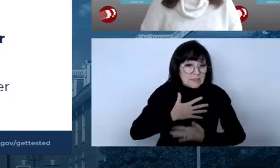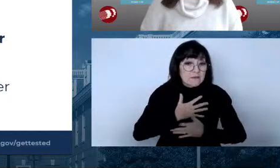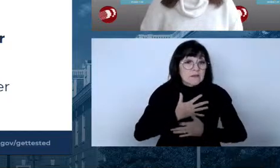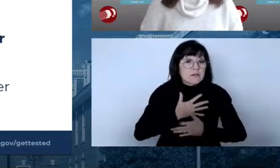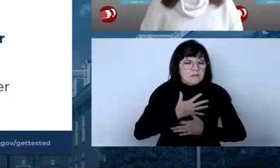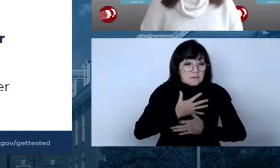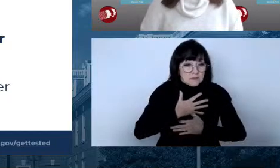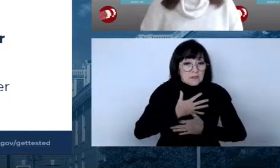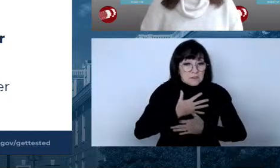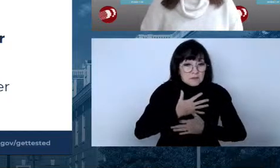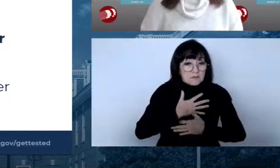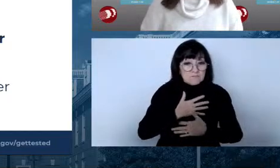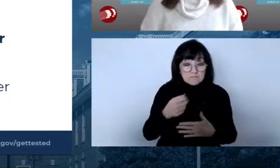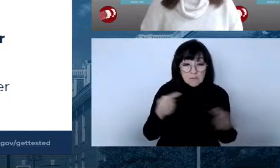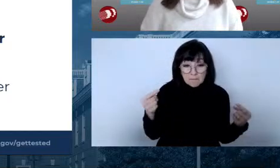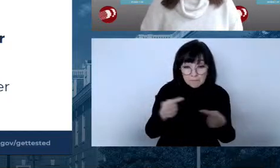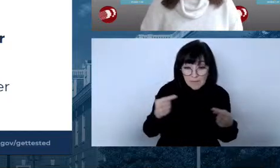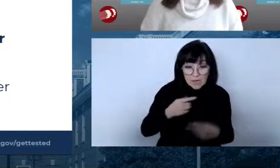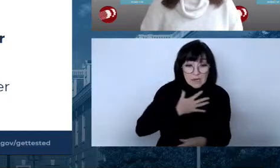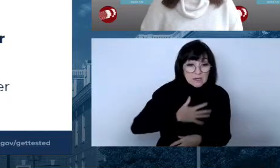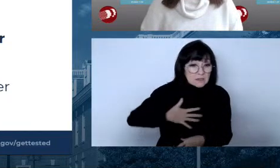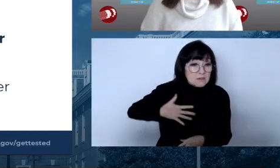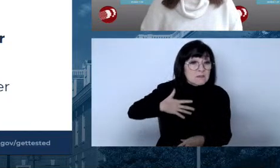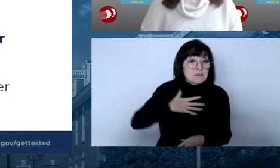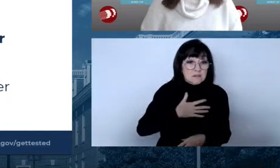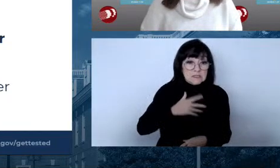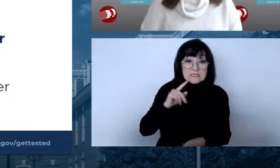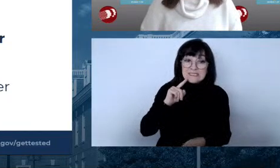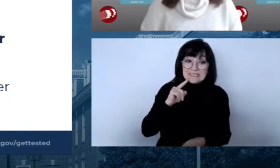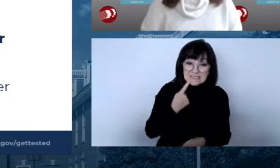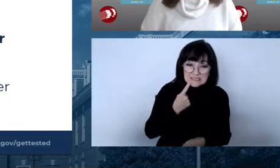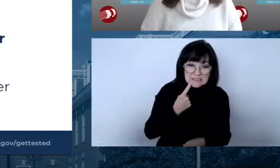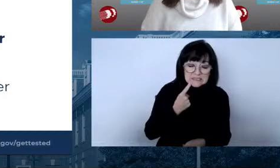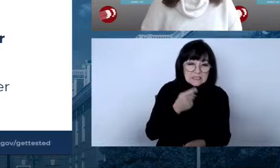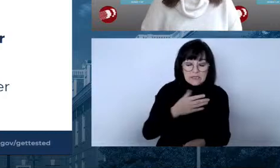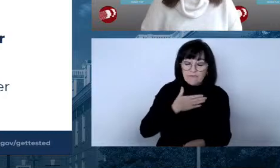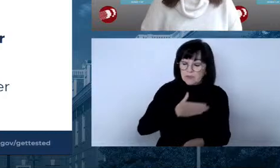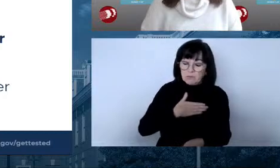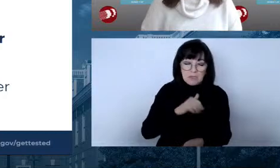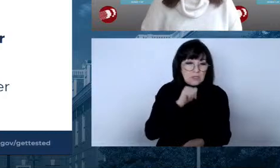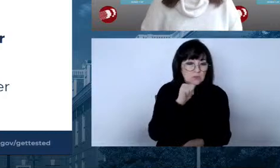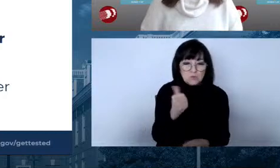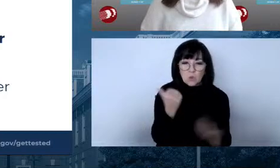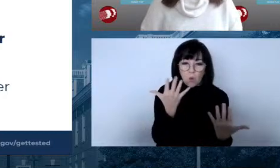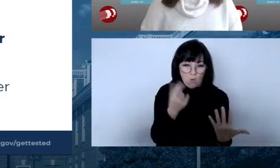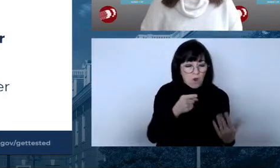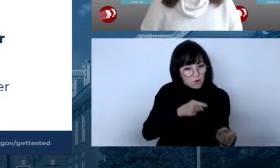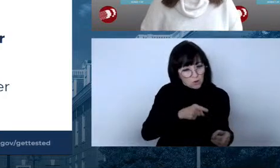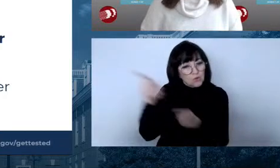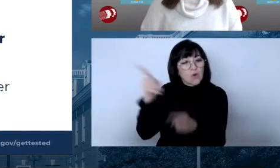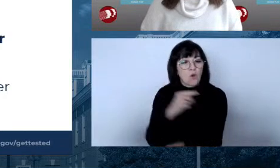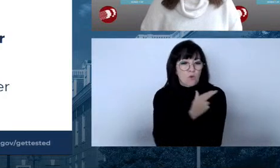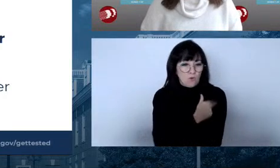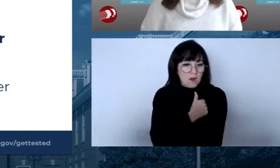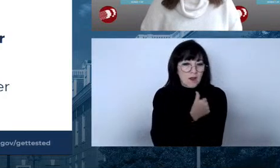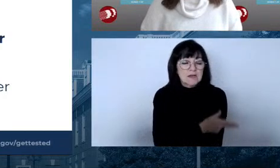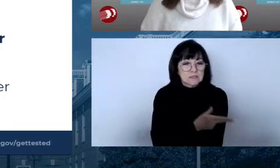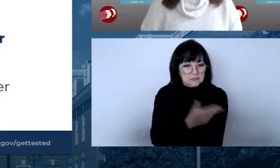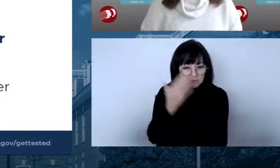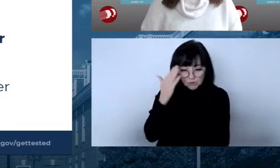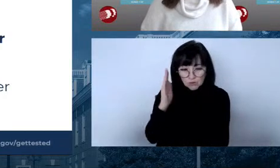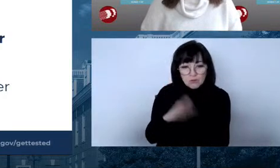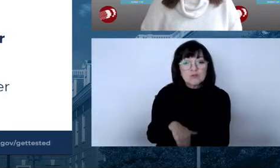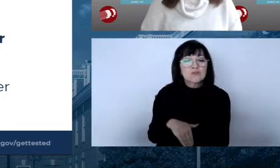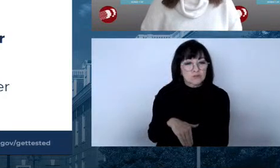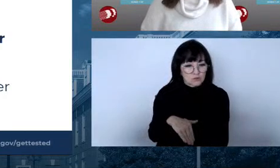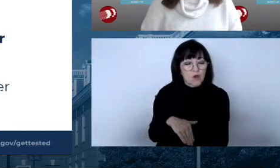indicate that this is a severe infection, please do not hesitate to seek care. We know we've been talking about hospital